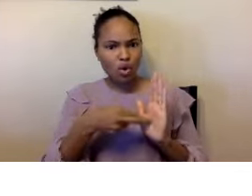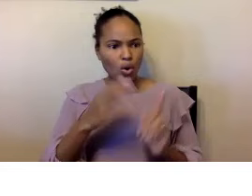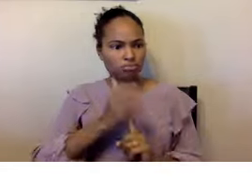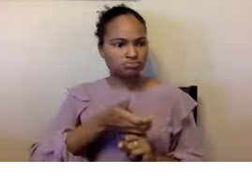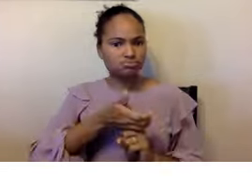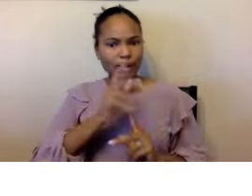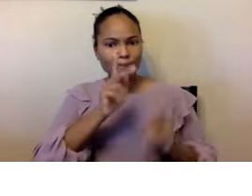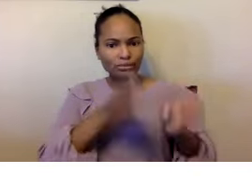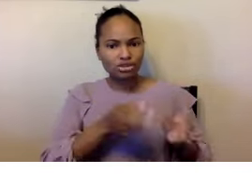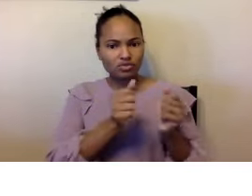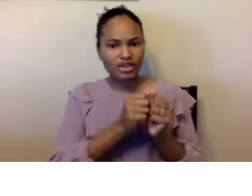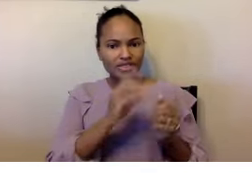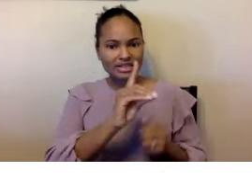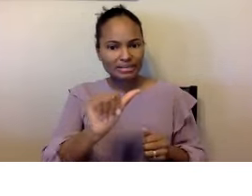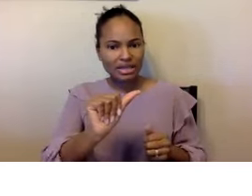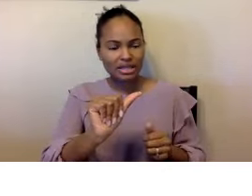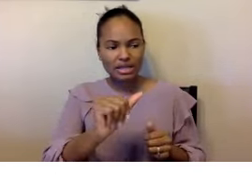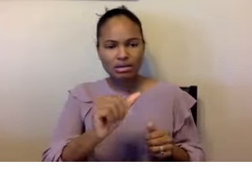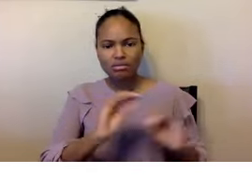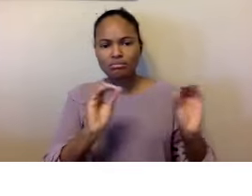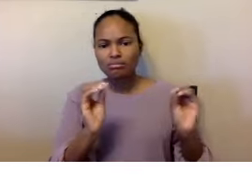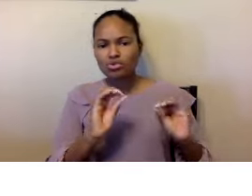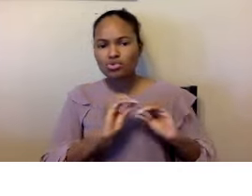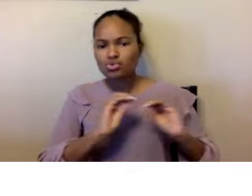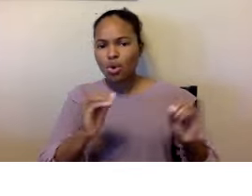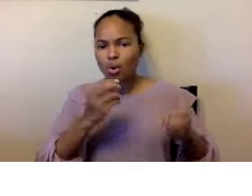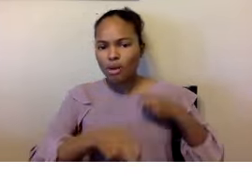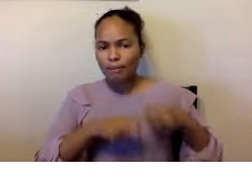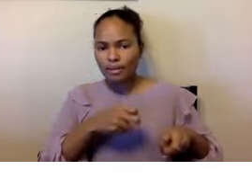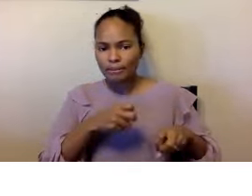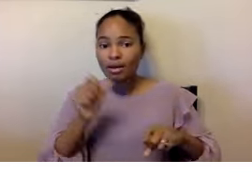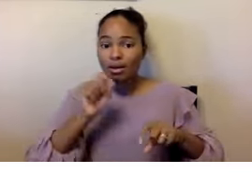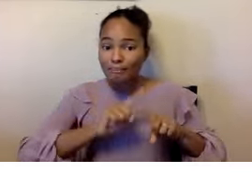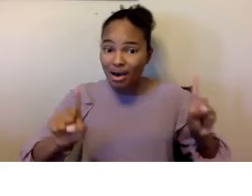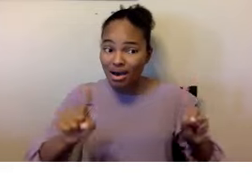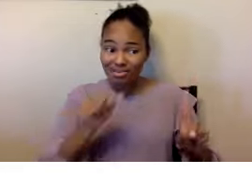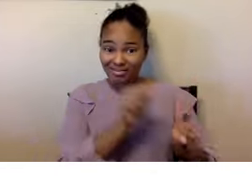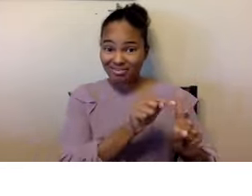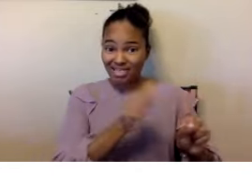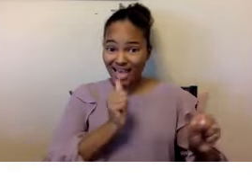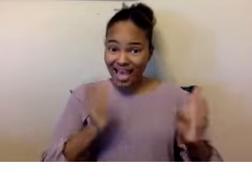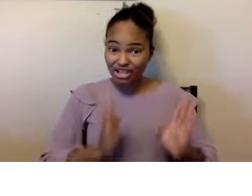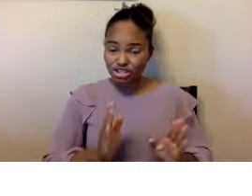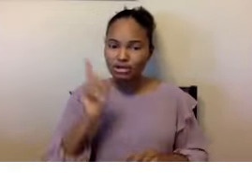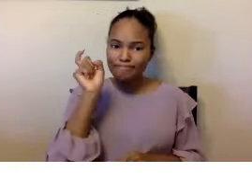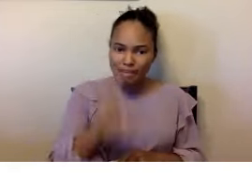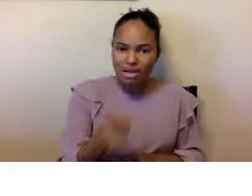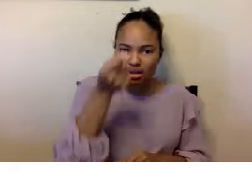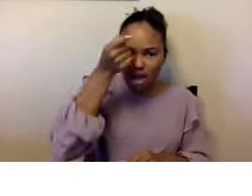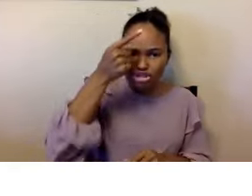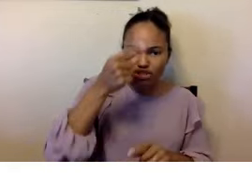the disability first, not the person. The actors need to understand that they're portraying people with real